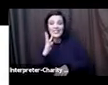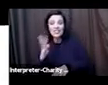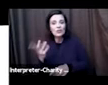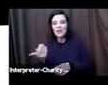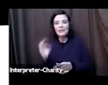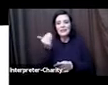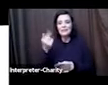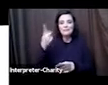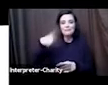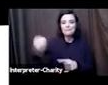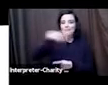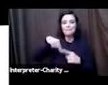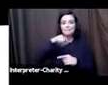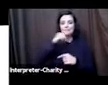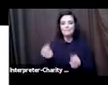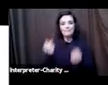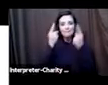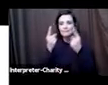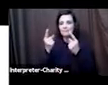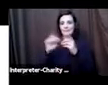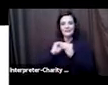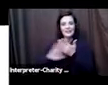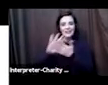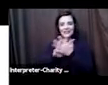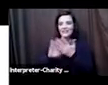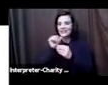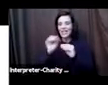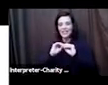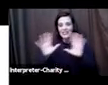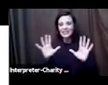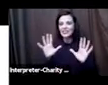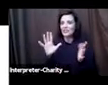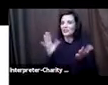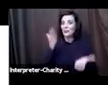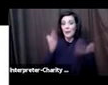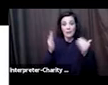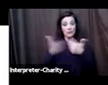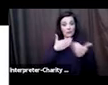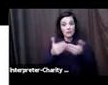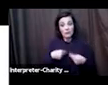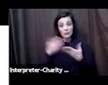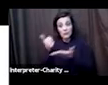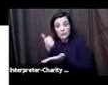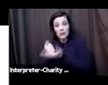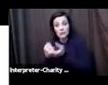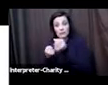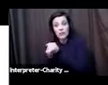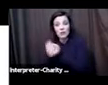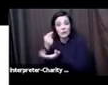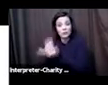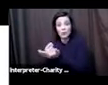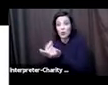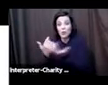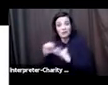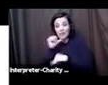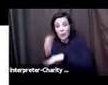clear, it's not intelligible, and maybe it's not improving with different therapy or different supports. And so then we